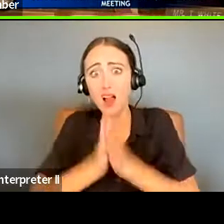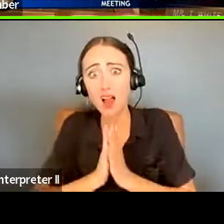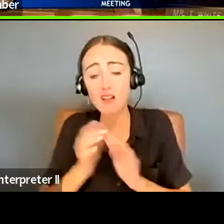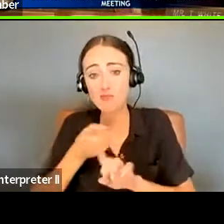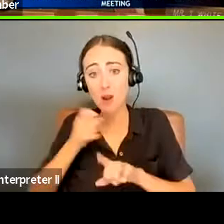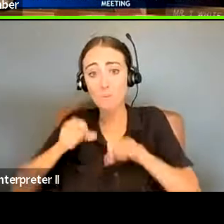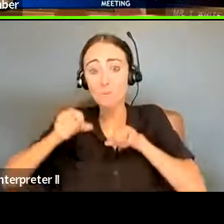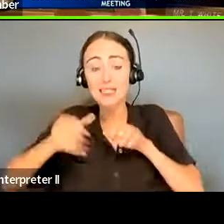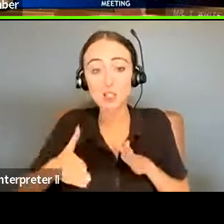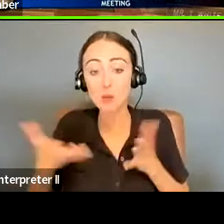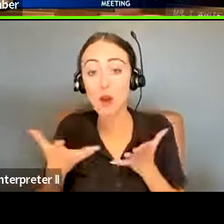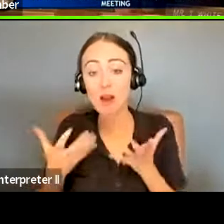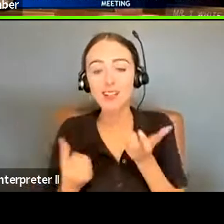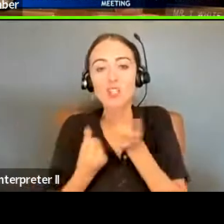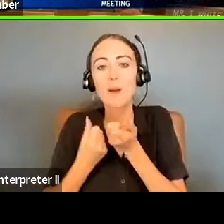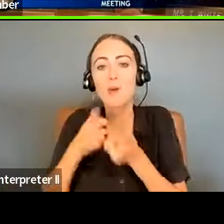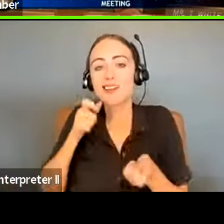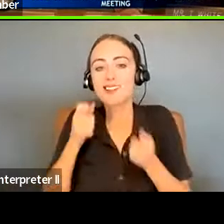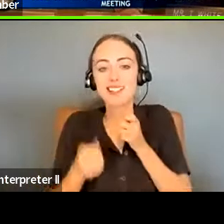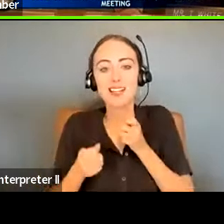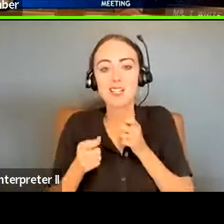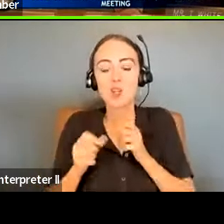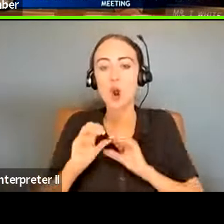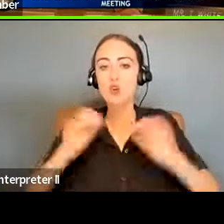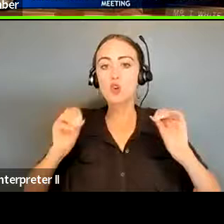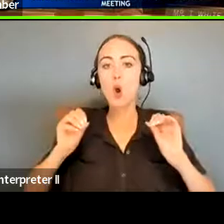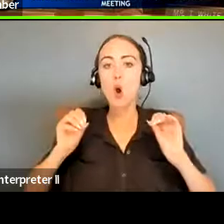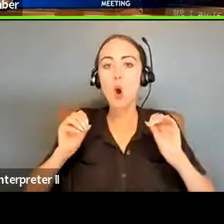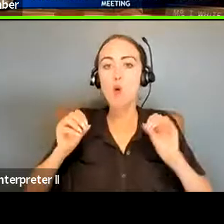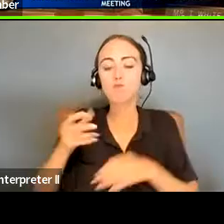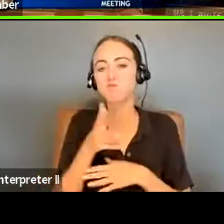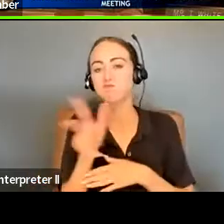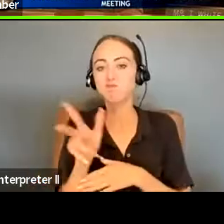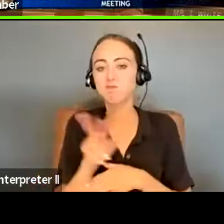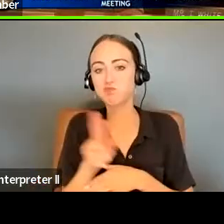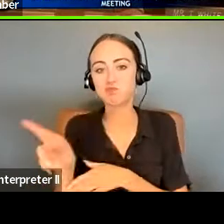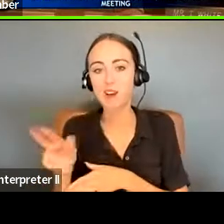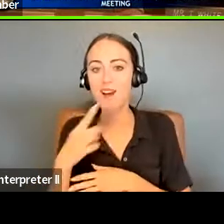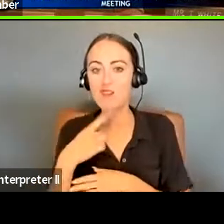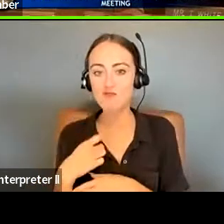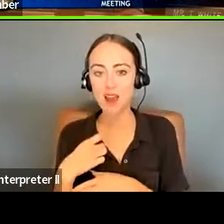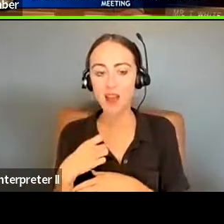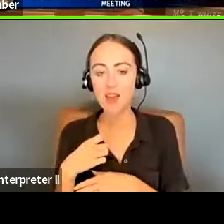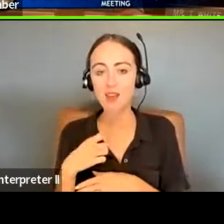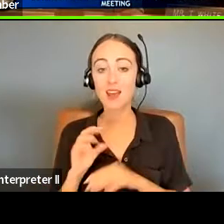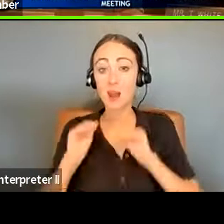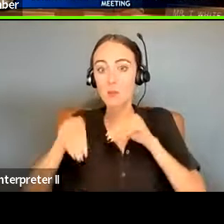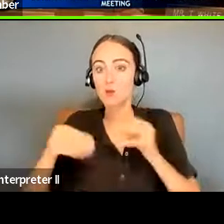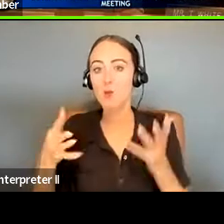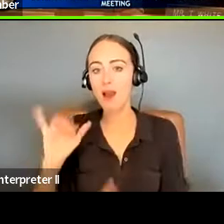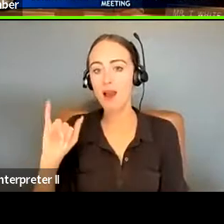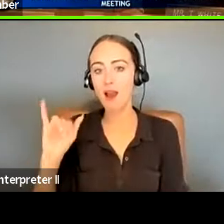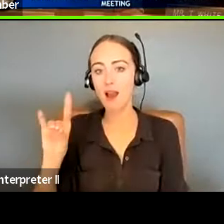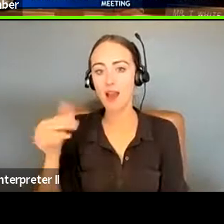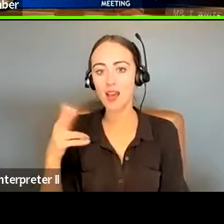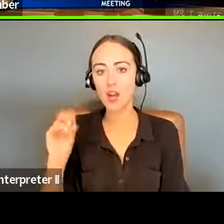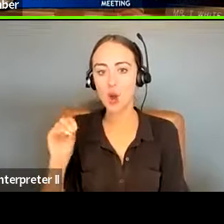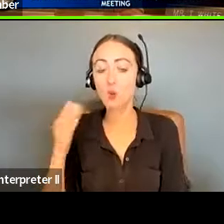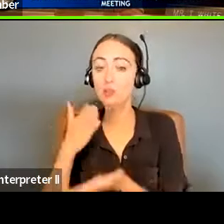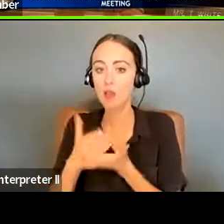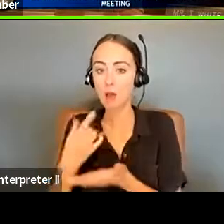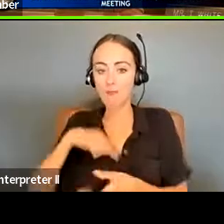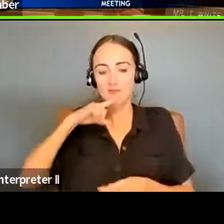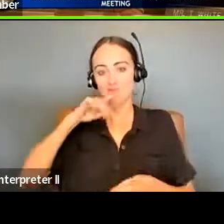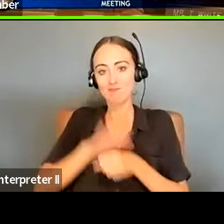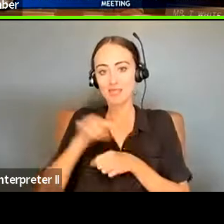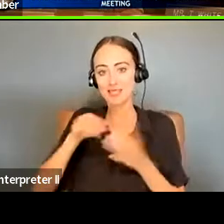was supporting changes to our no turn on red and the implementation of the Idaho stop. We have made a commitment as a